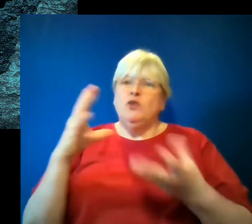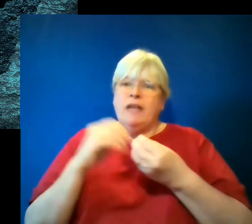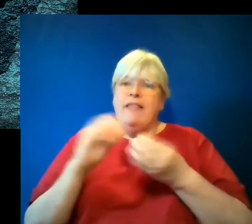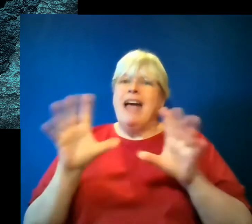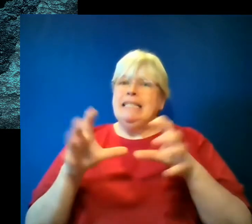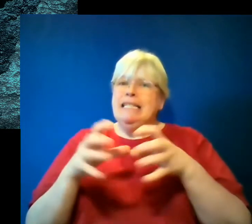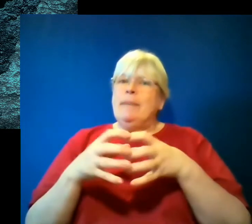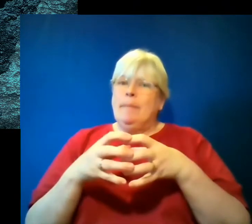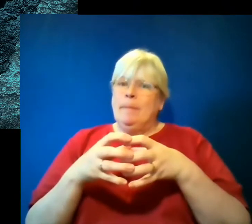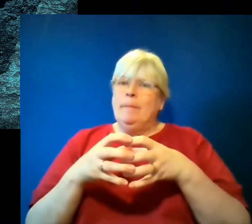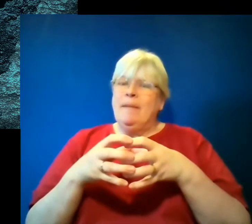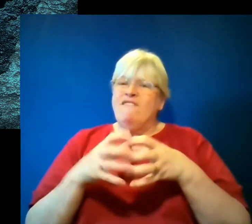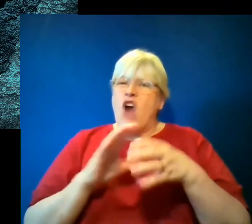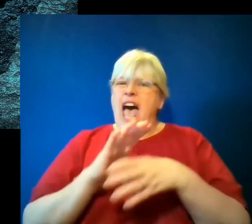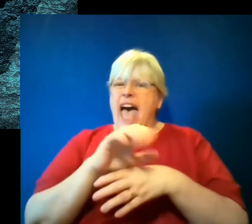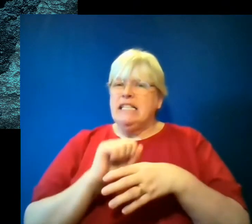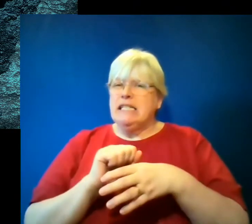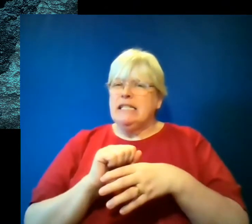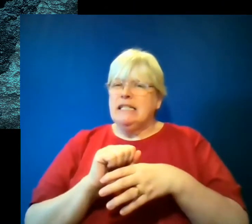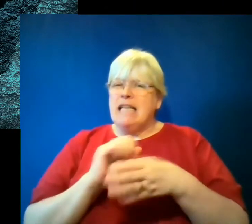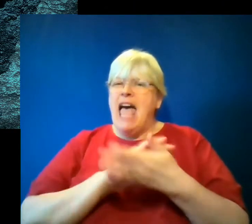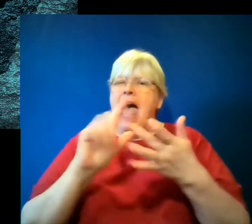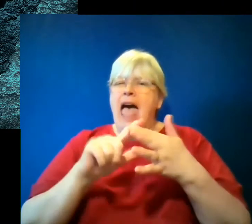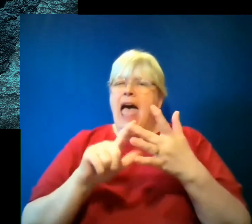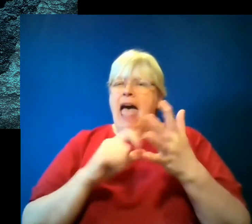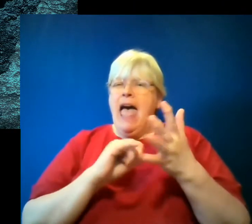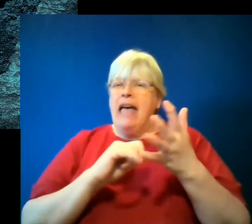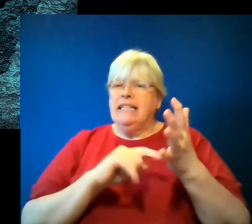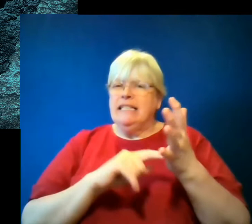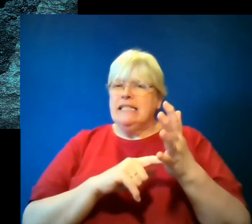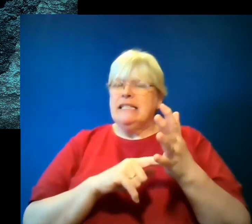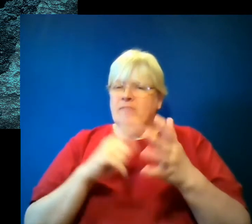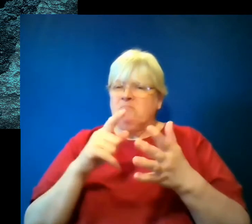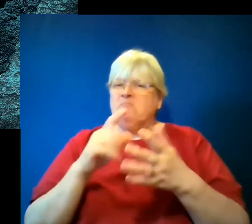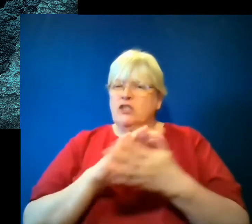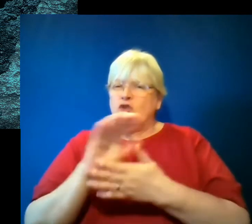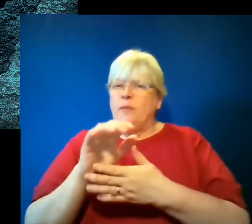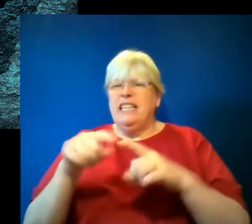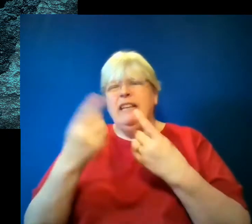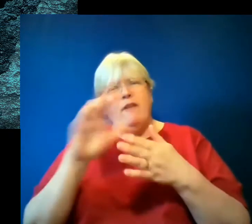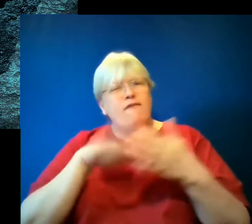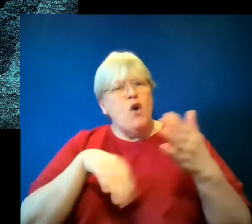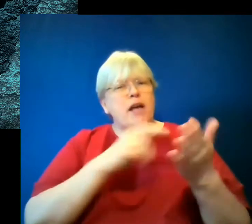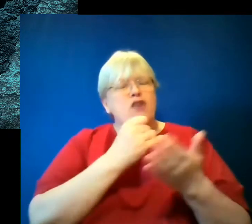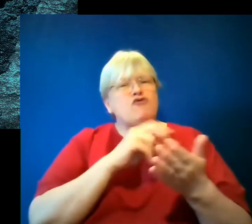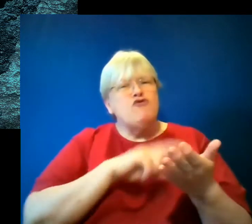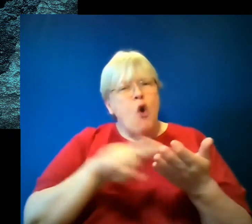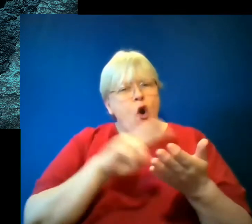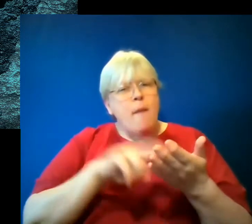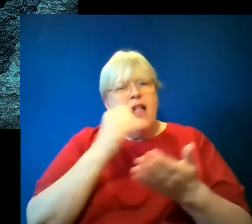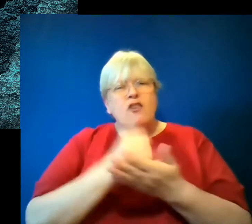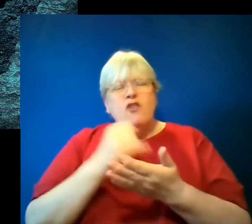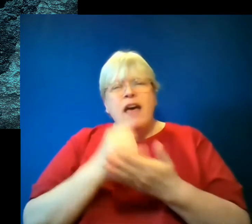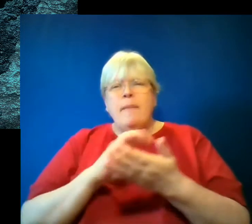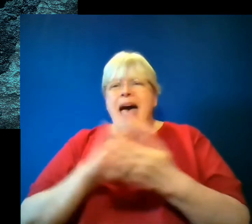to pull off a heist. And I love heist movies. And I guess a heist would be different from a normal crime. And then I think of a heist as